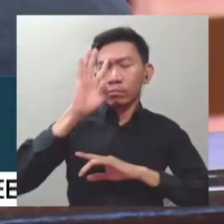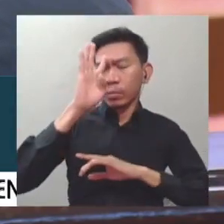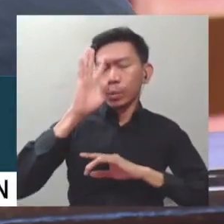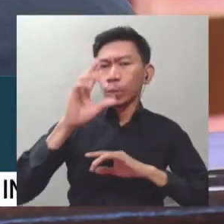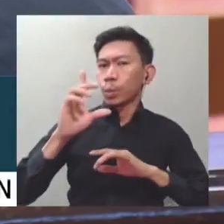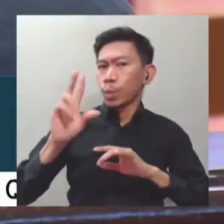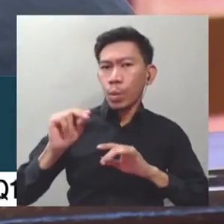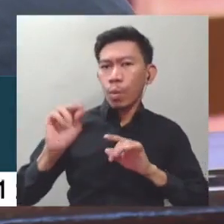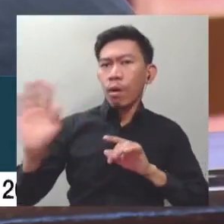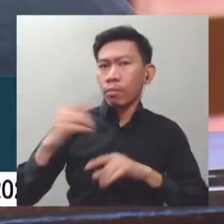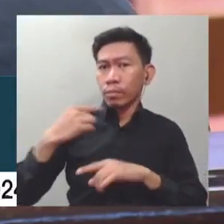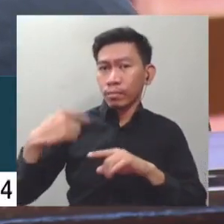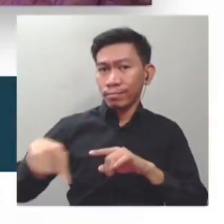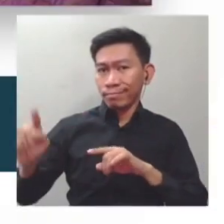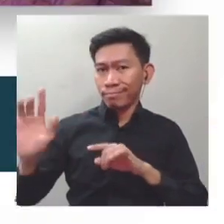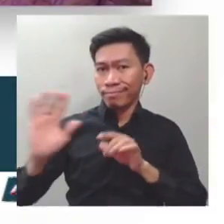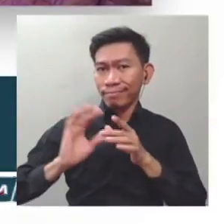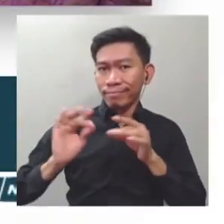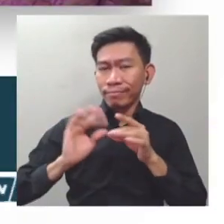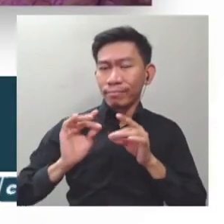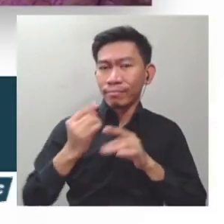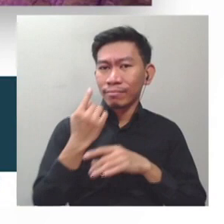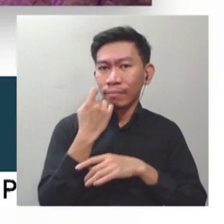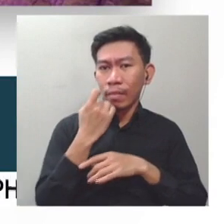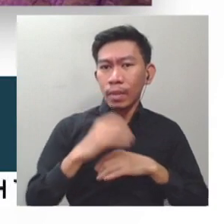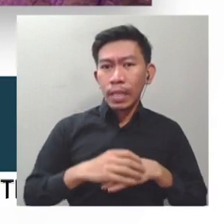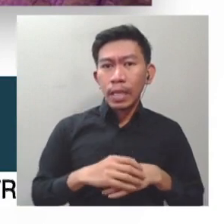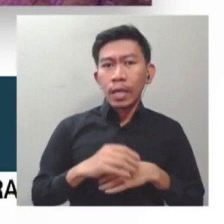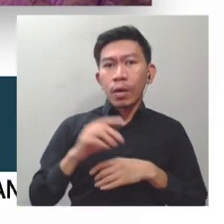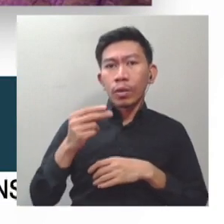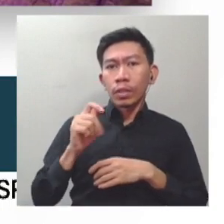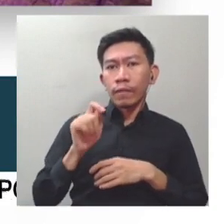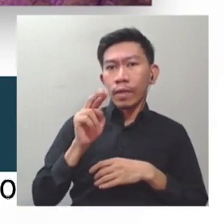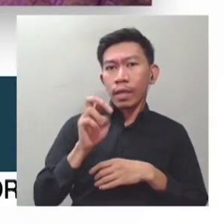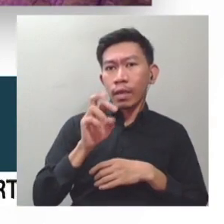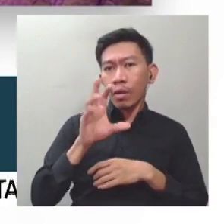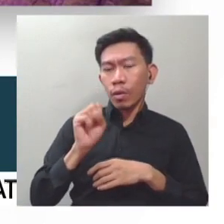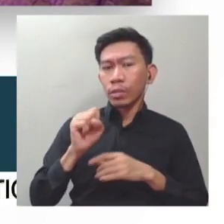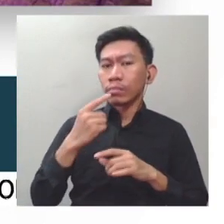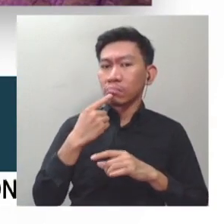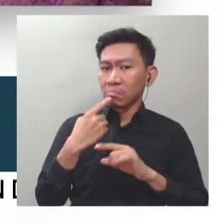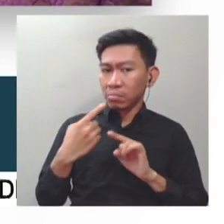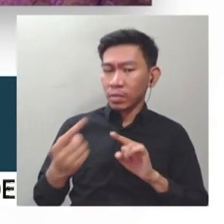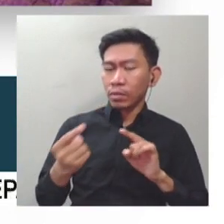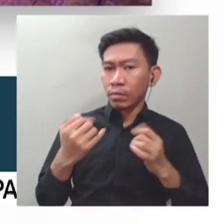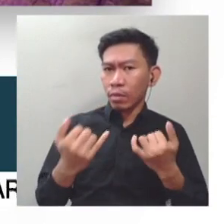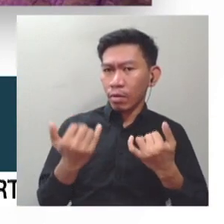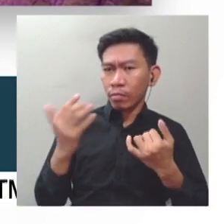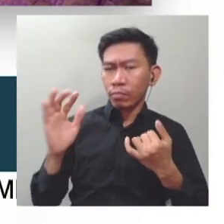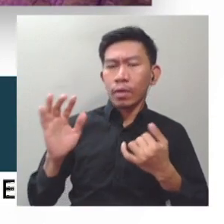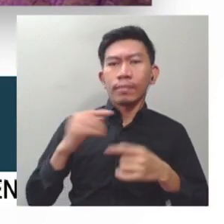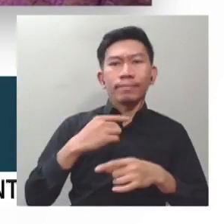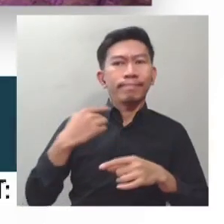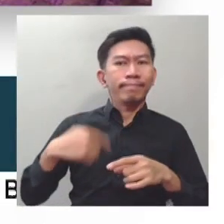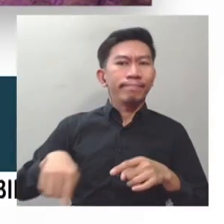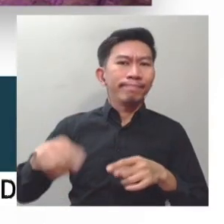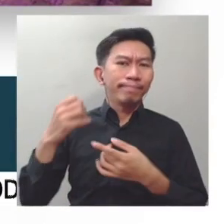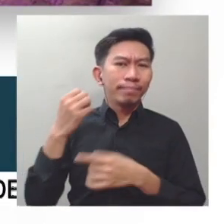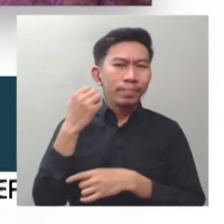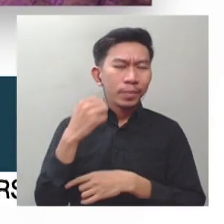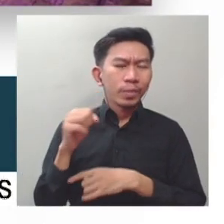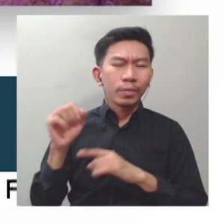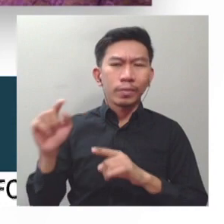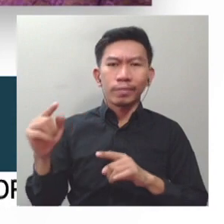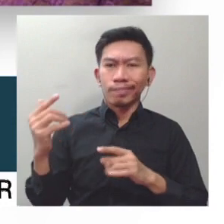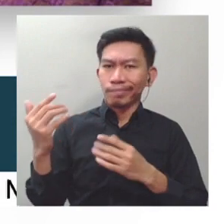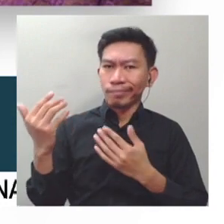claimed by Beijing. For Senator Rizzo Ontiveros, the move shows China's cruelty knows no bounds, and the Philippines should